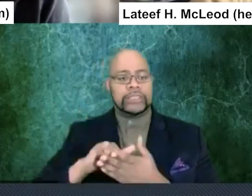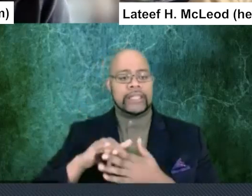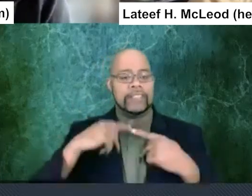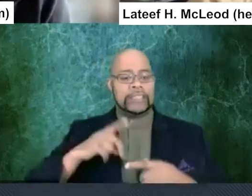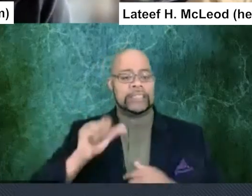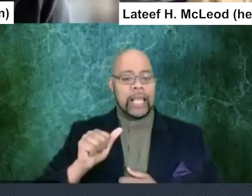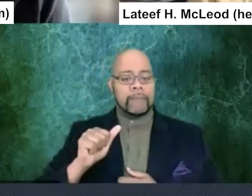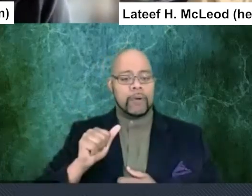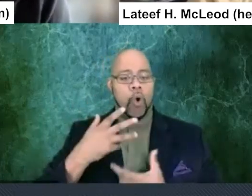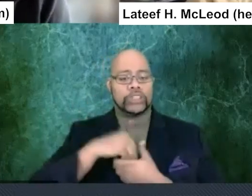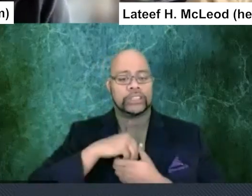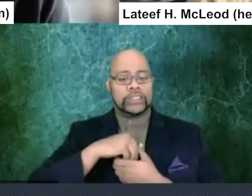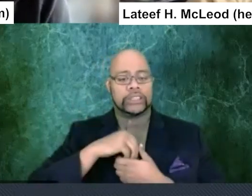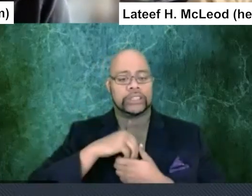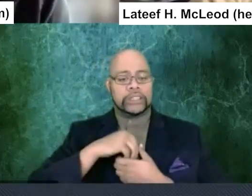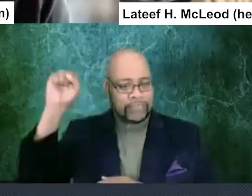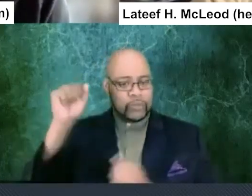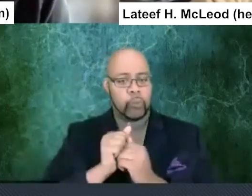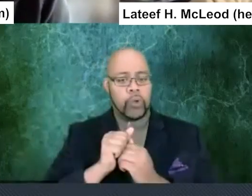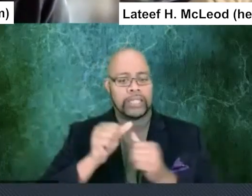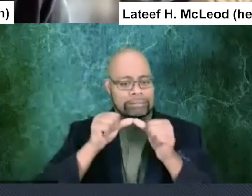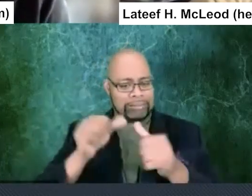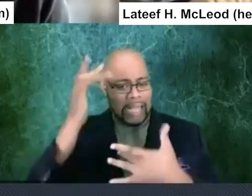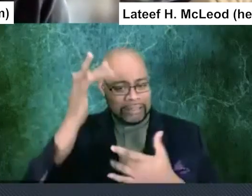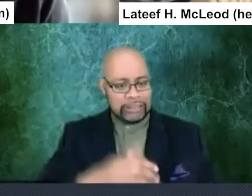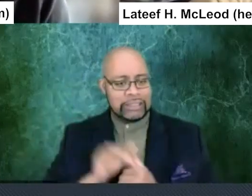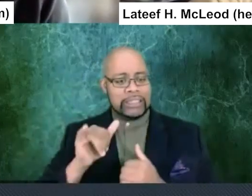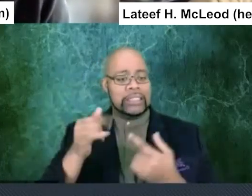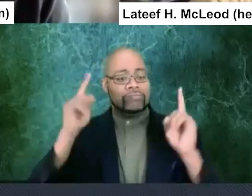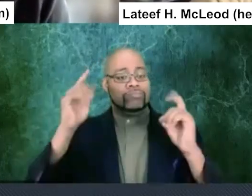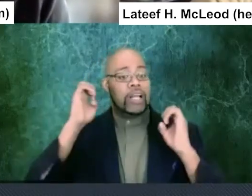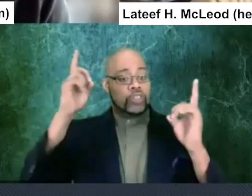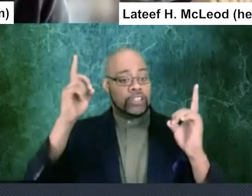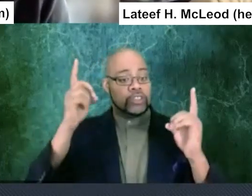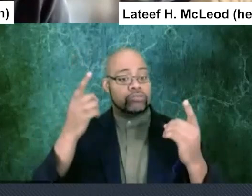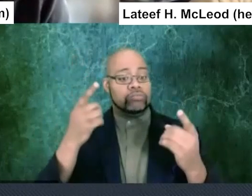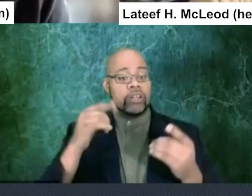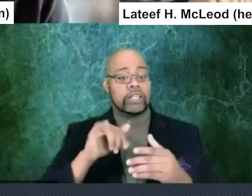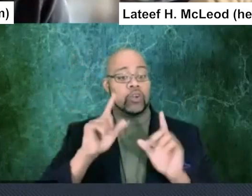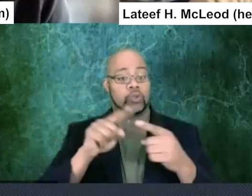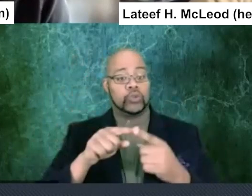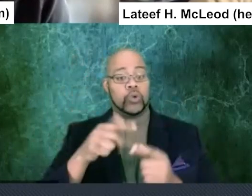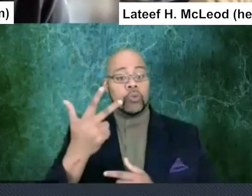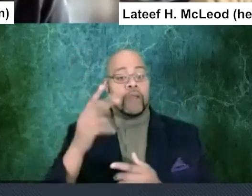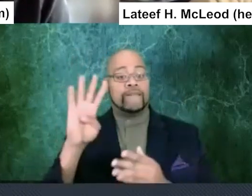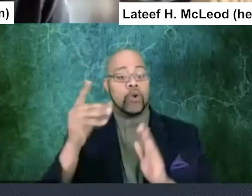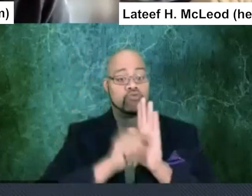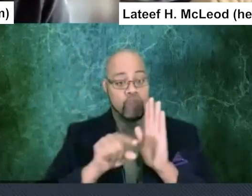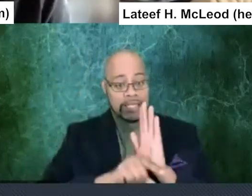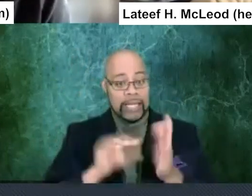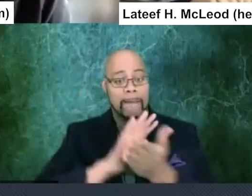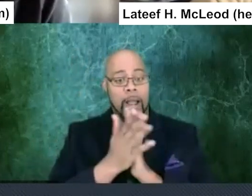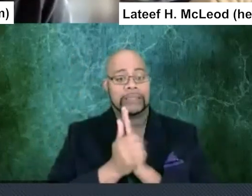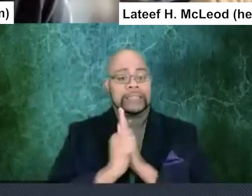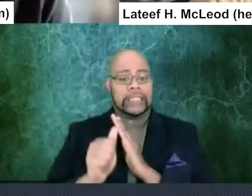with a chronic illness. His educational achievements include attending 3 fourth grades and becoming